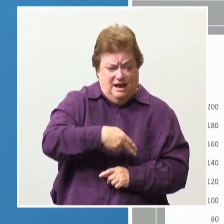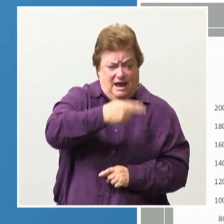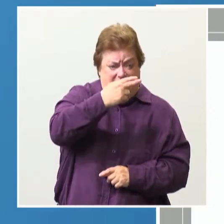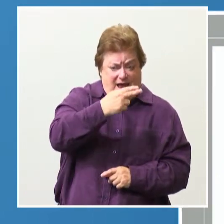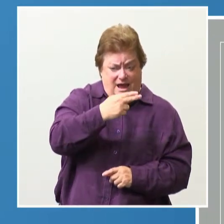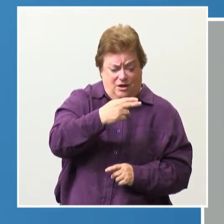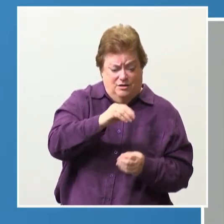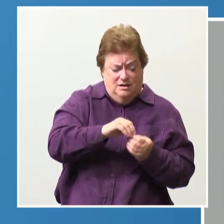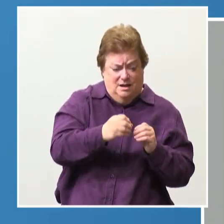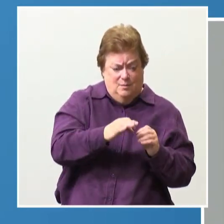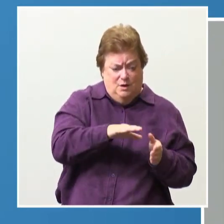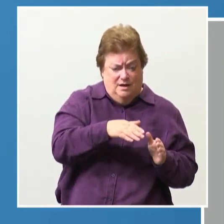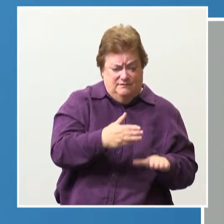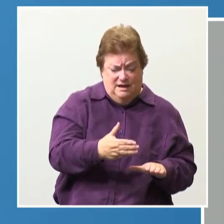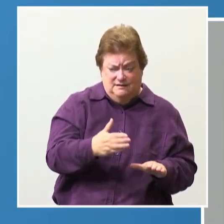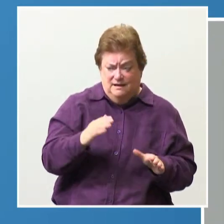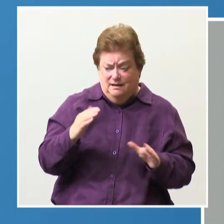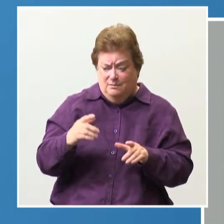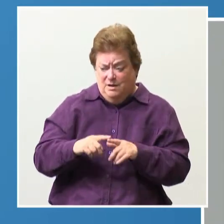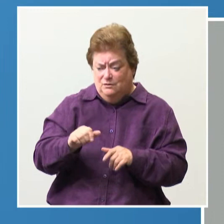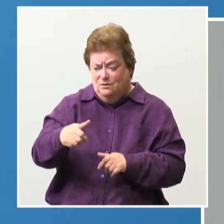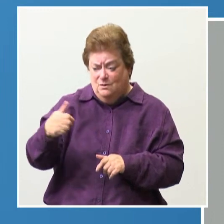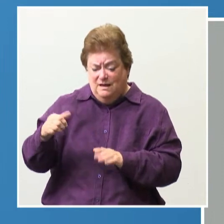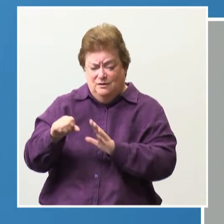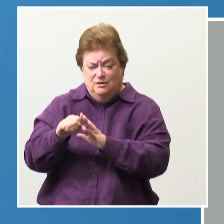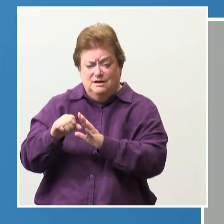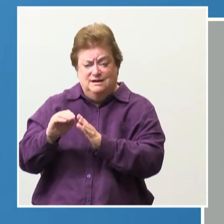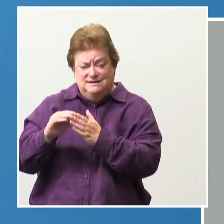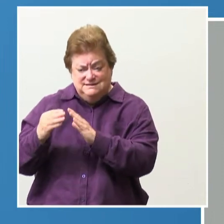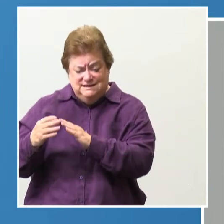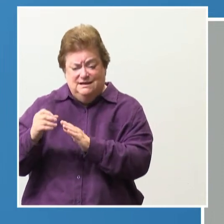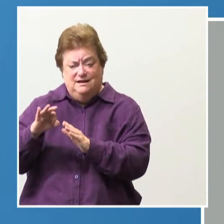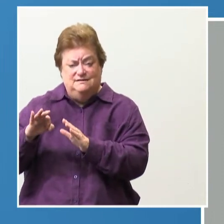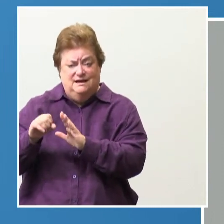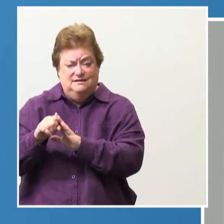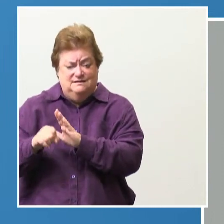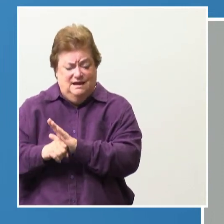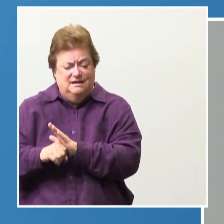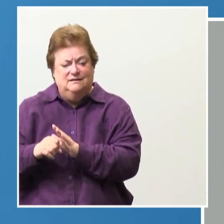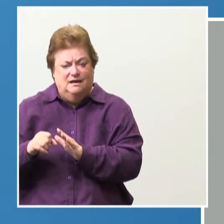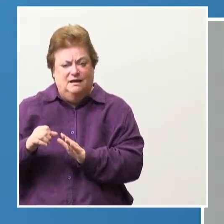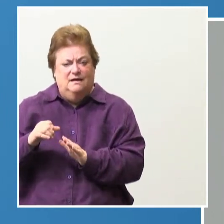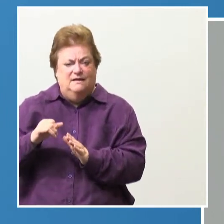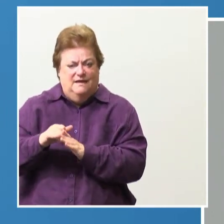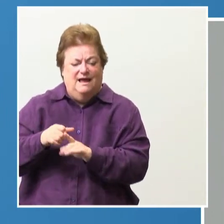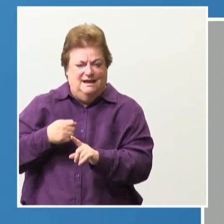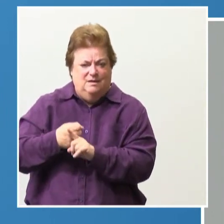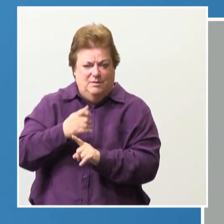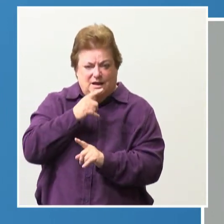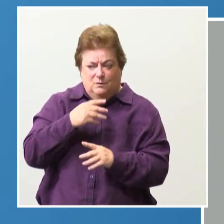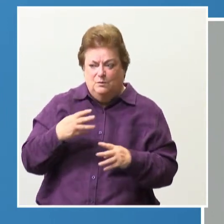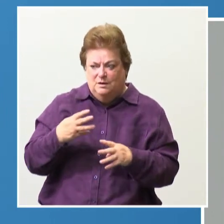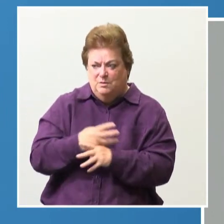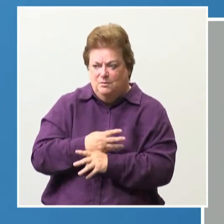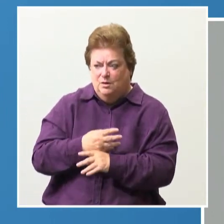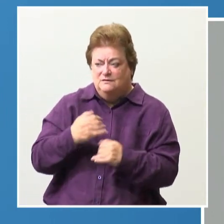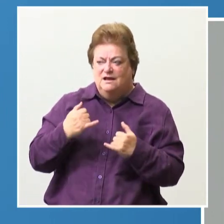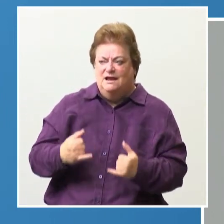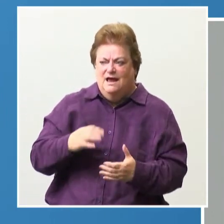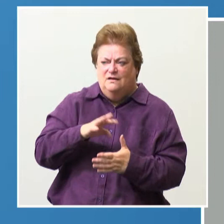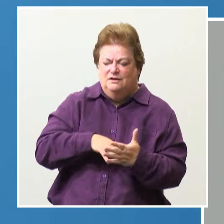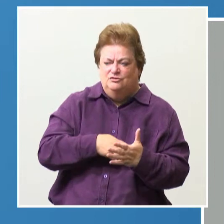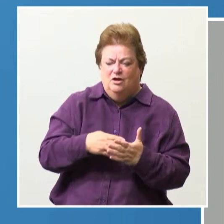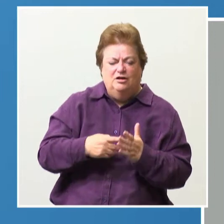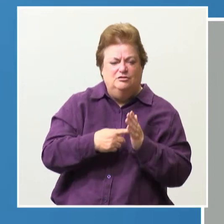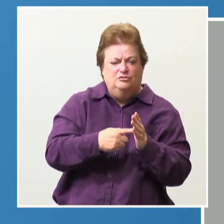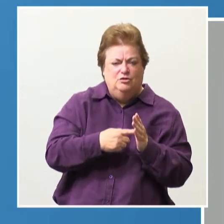of death, as in other states and communities, the impacts would be much worse. This chart that you're looking at now shows